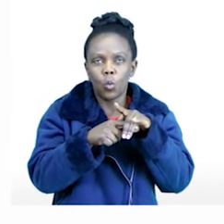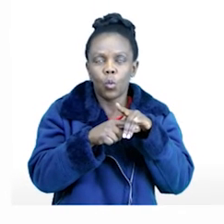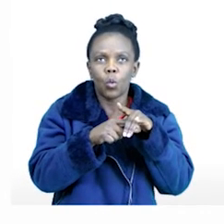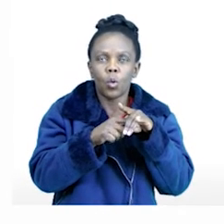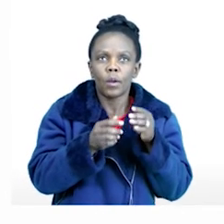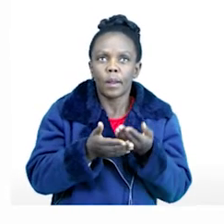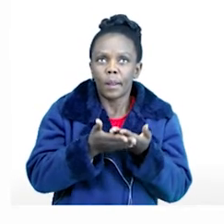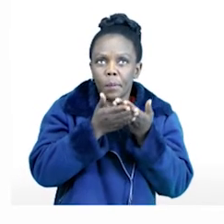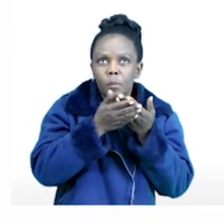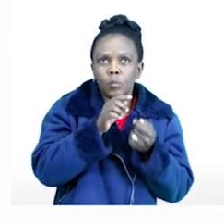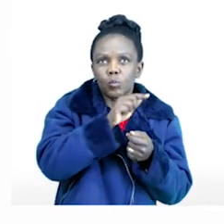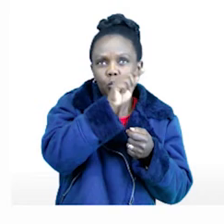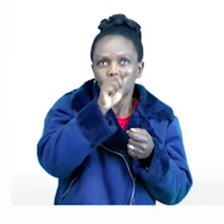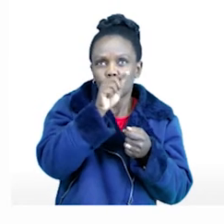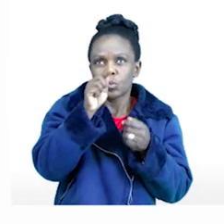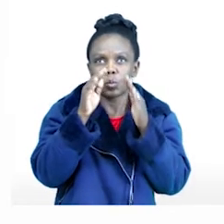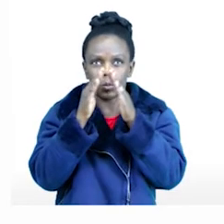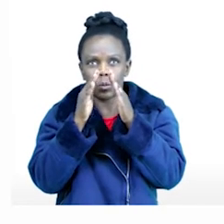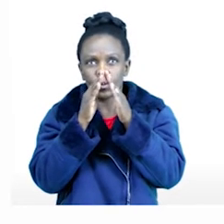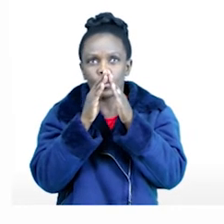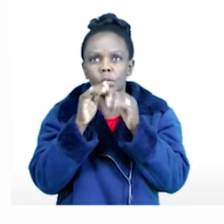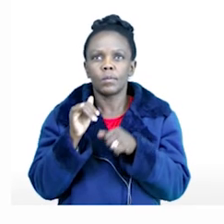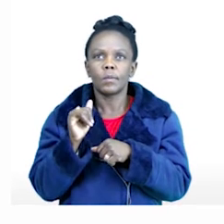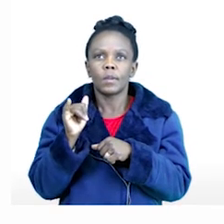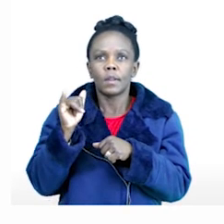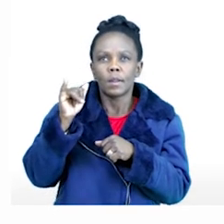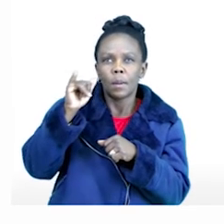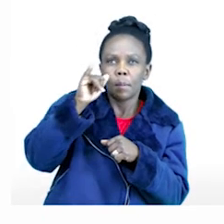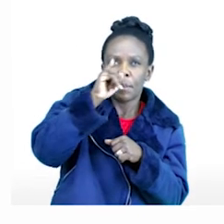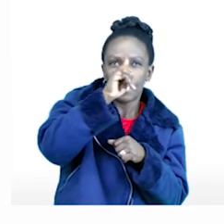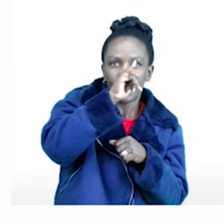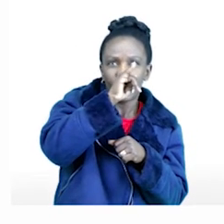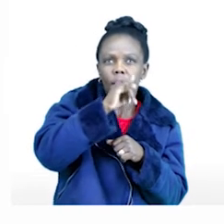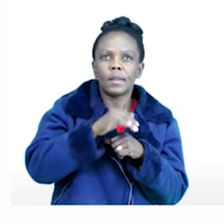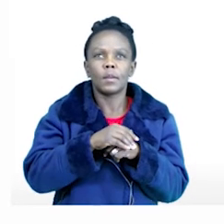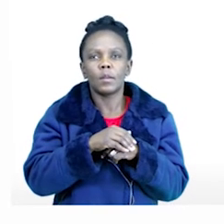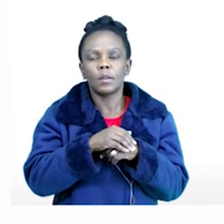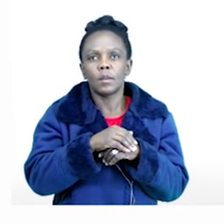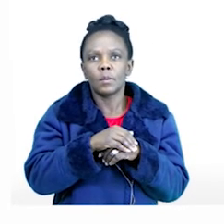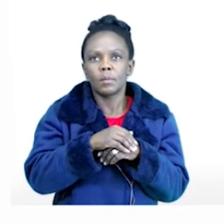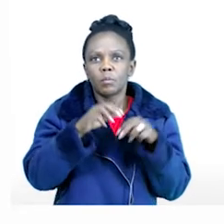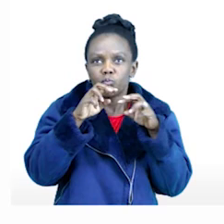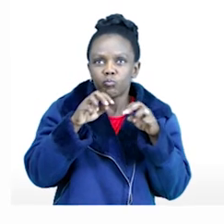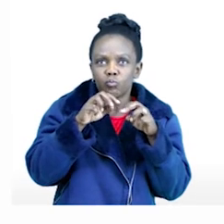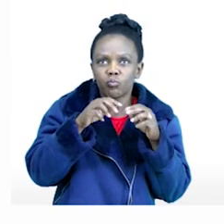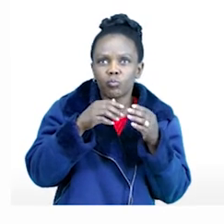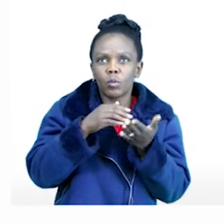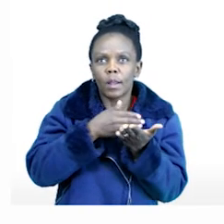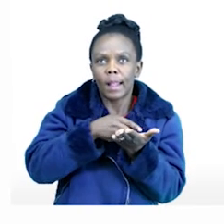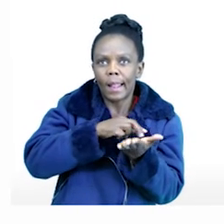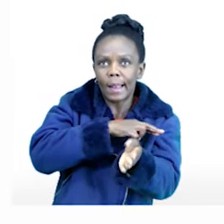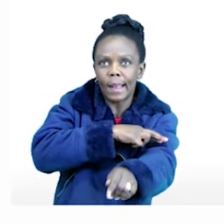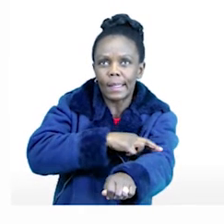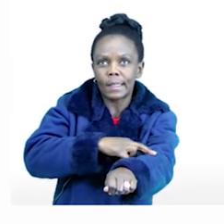the hanger, and the rabbit to the tree. You're going to do these patterns, but the